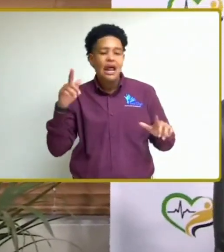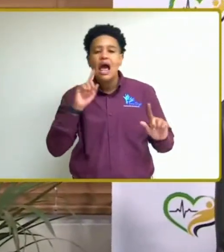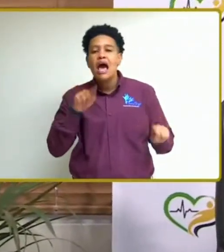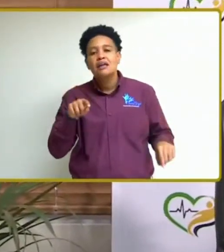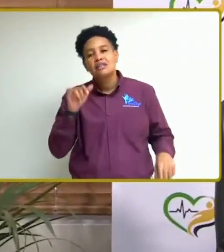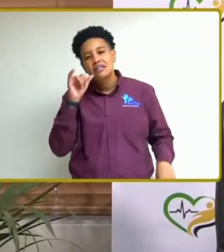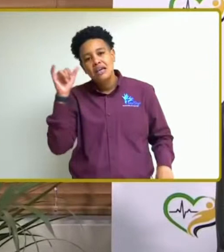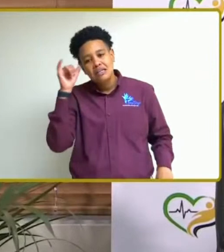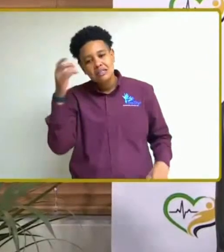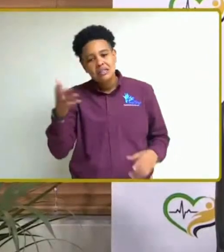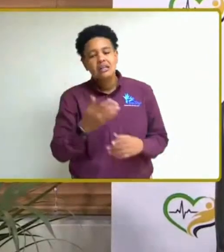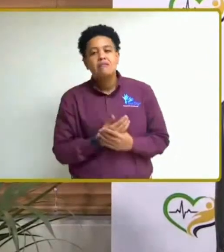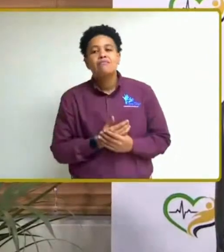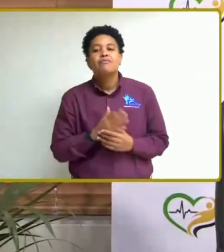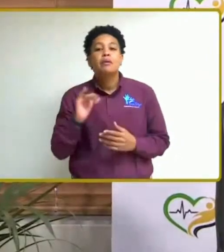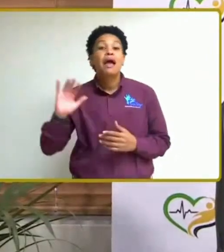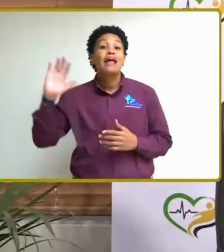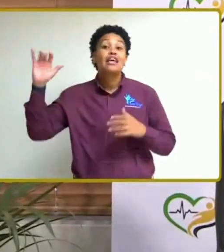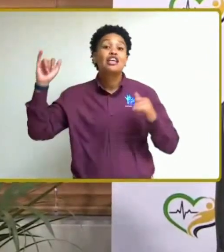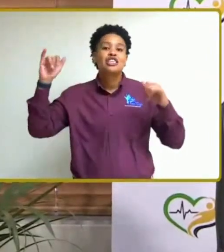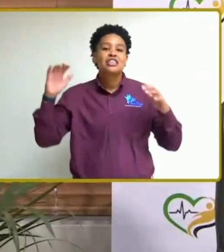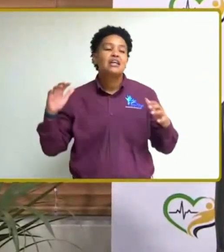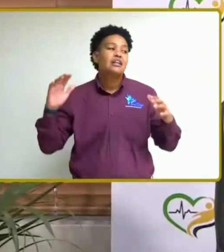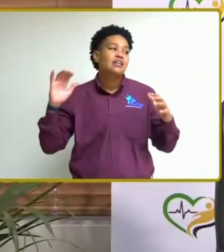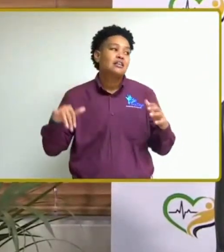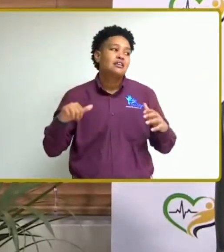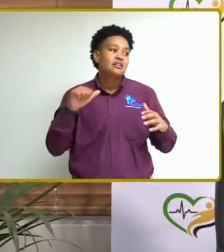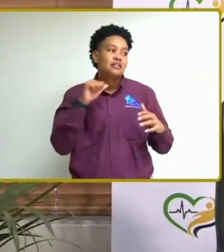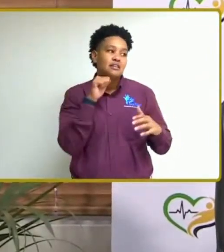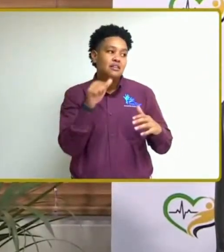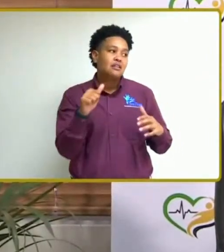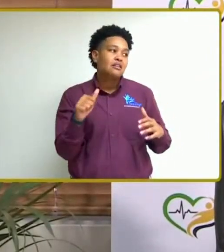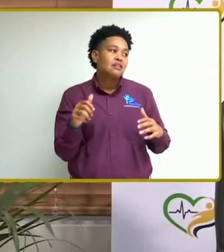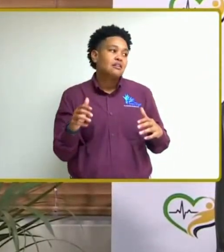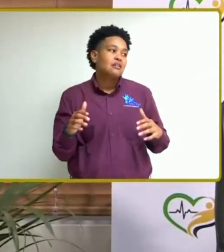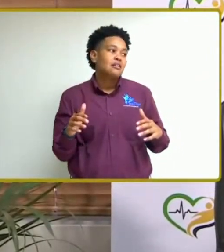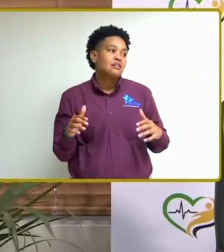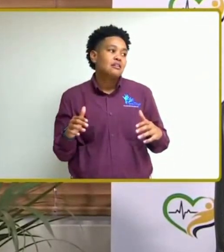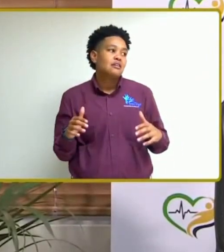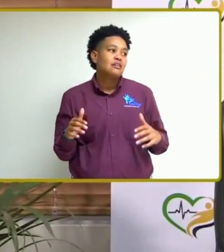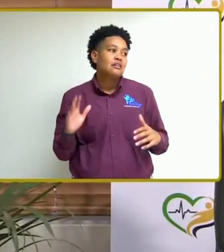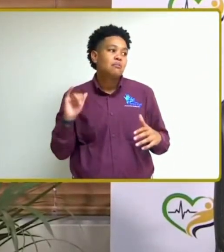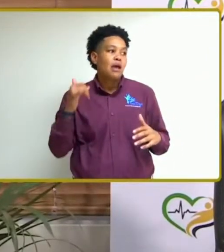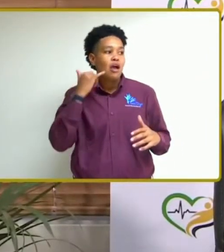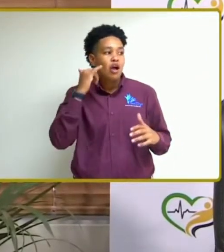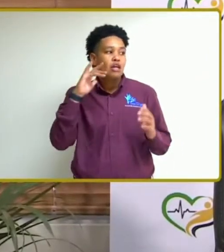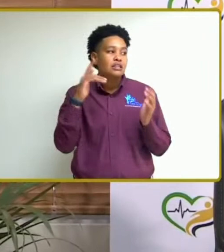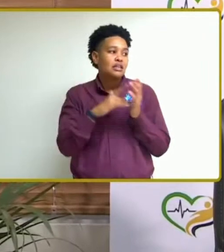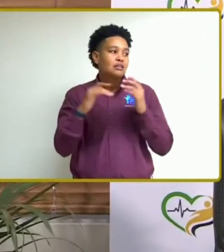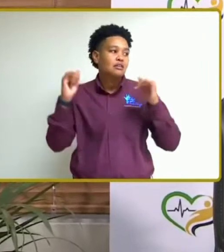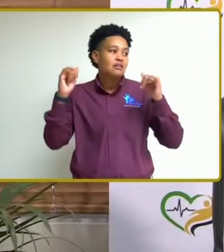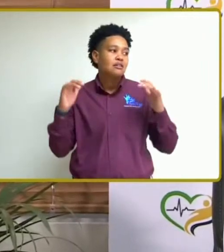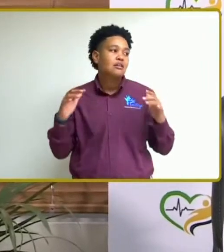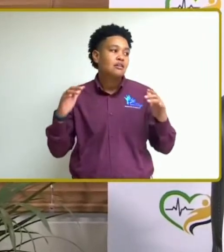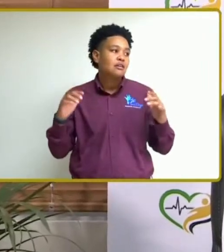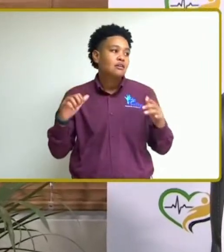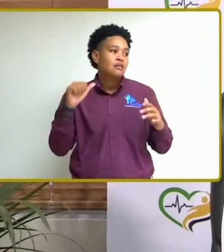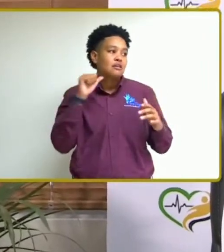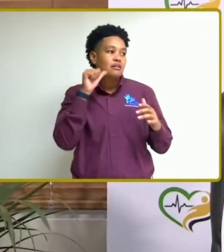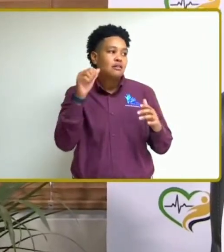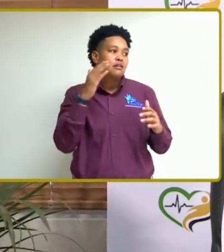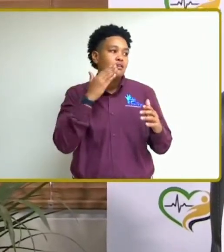to. By their standard, that is not, by the call center standard, that is not a